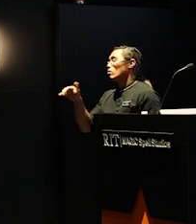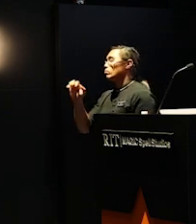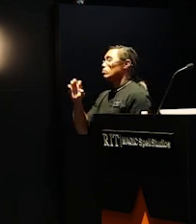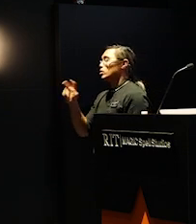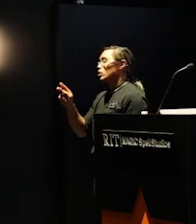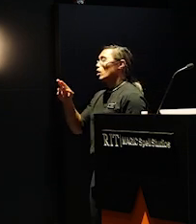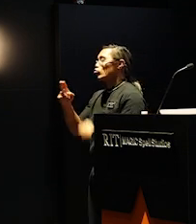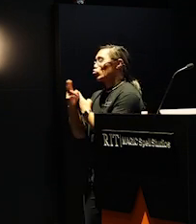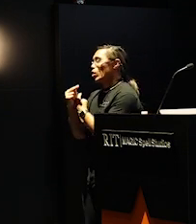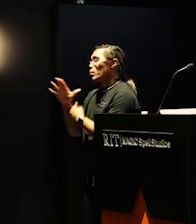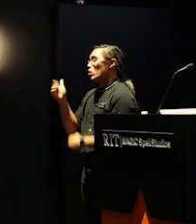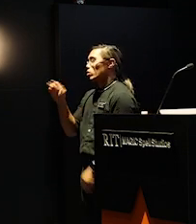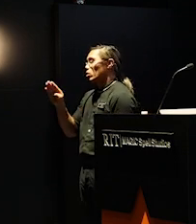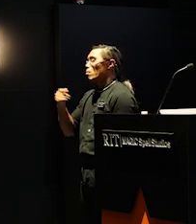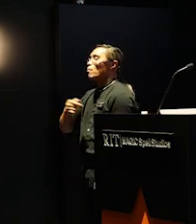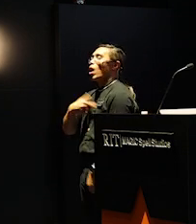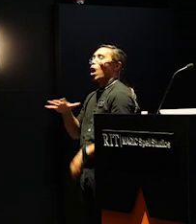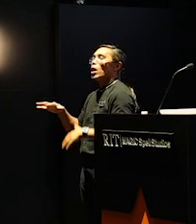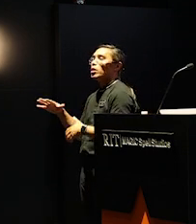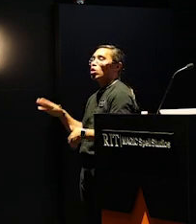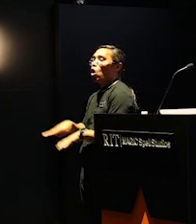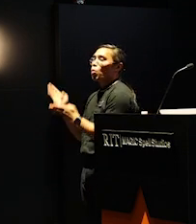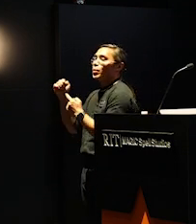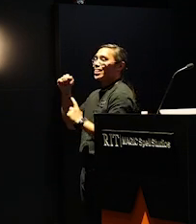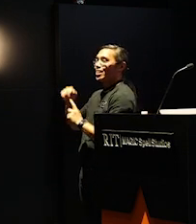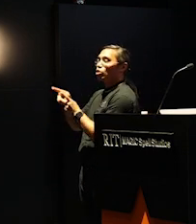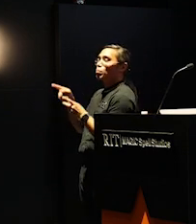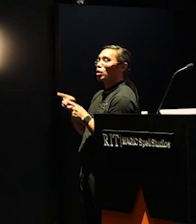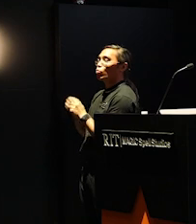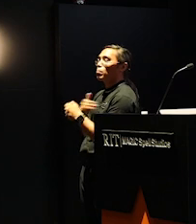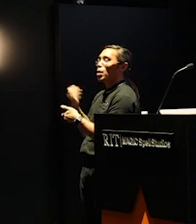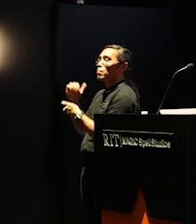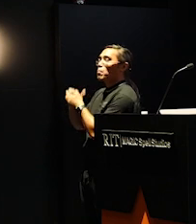place I opened with my partners at Good Luck in 2018.